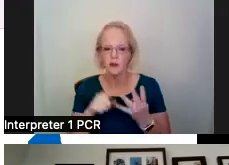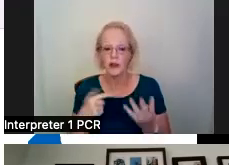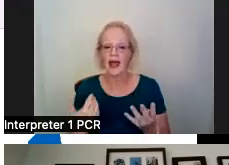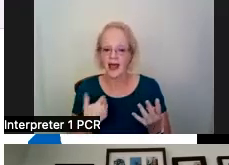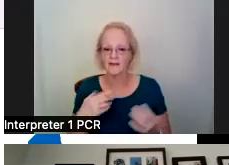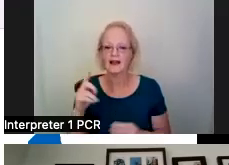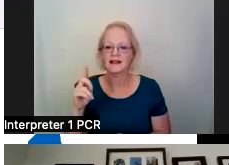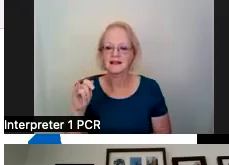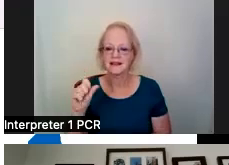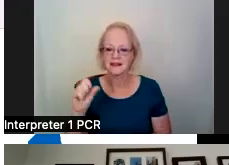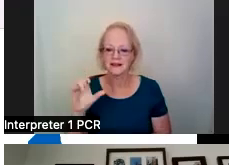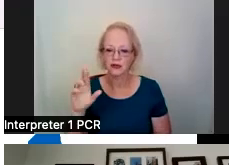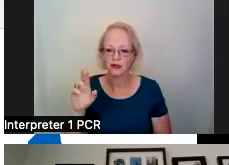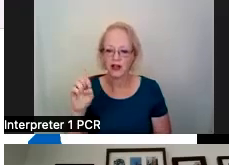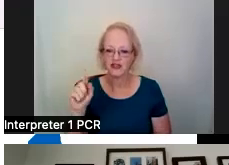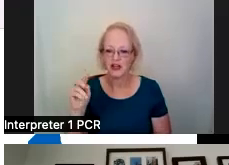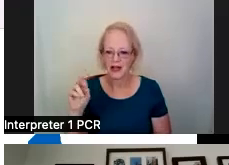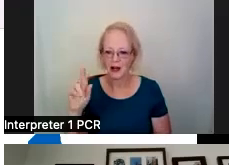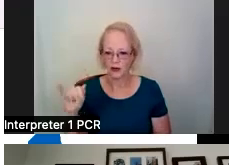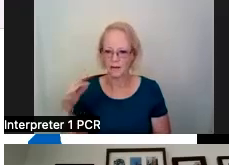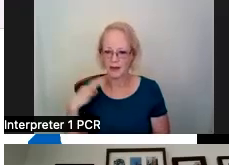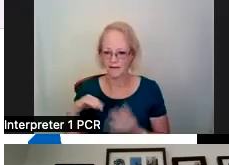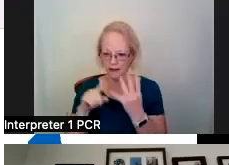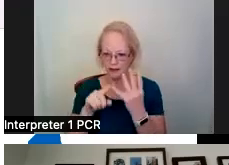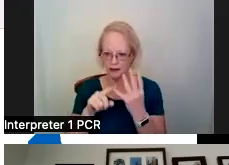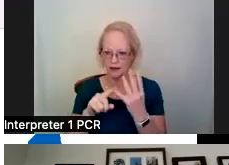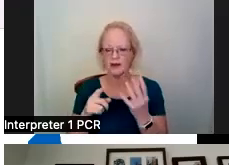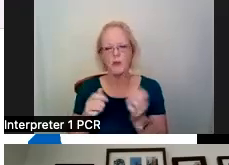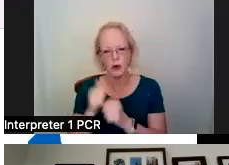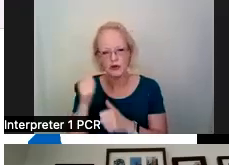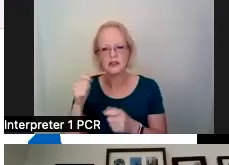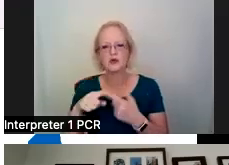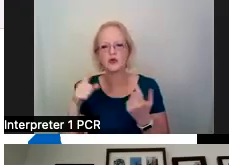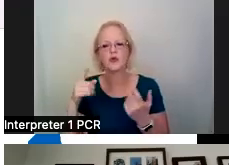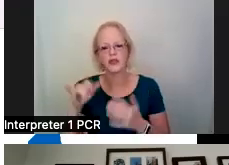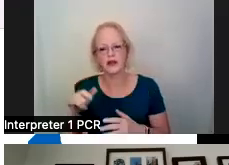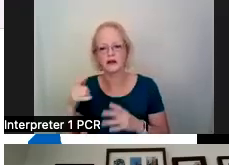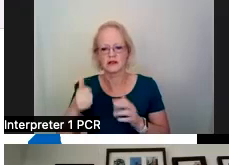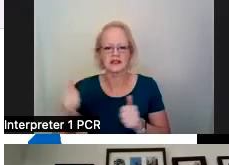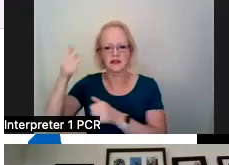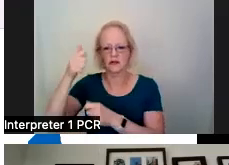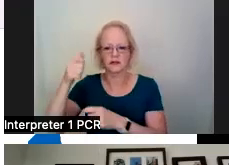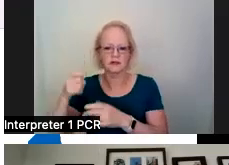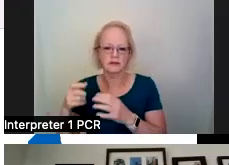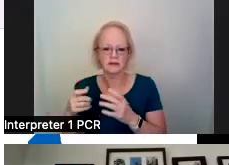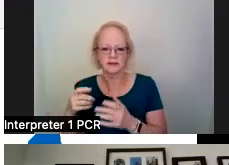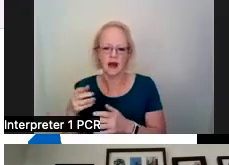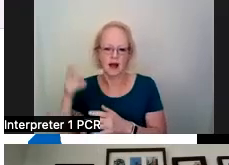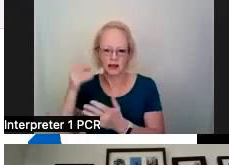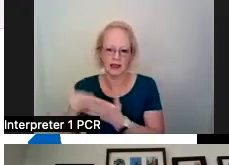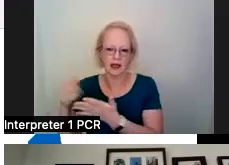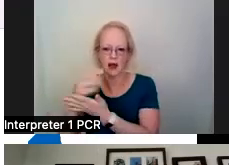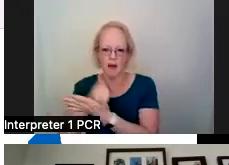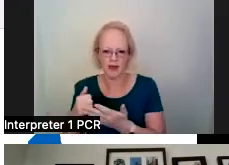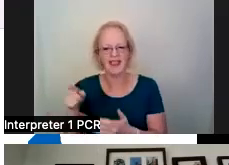that is self-directed. This is for generally senior executives, are the only ones that use this. And they have additional monies in place